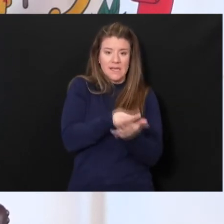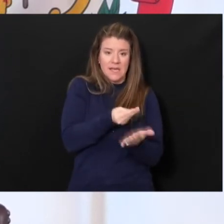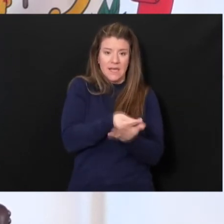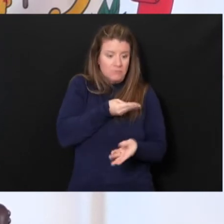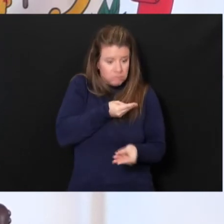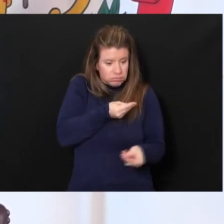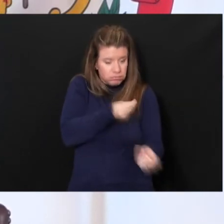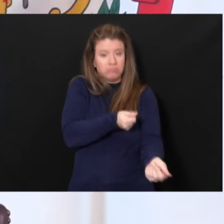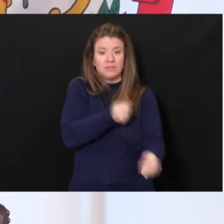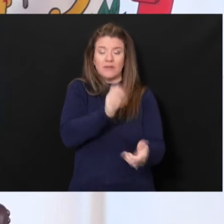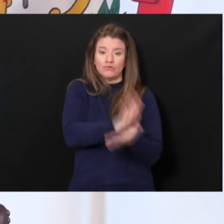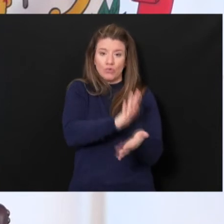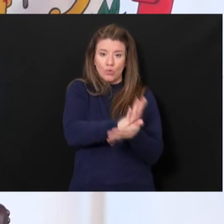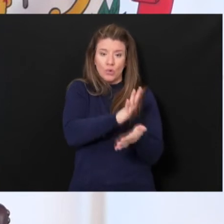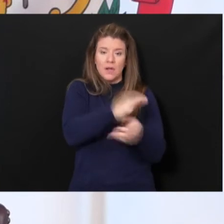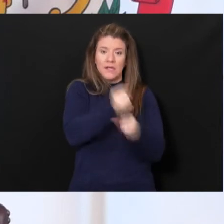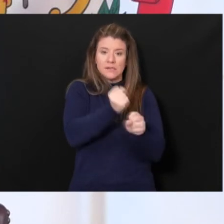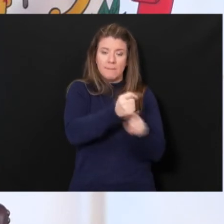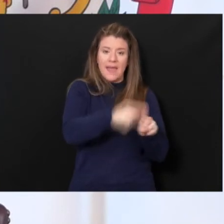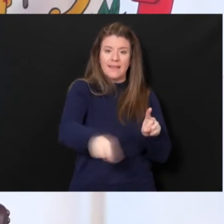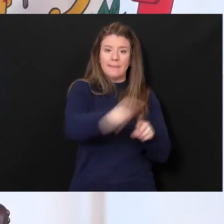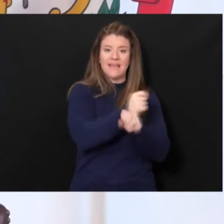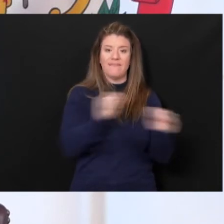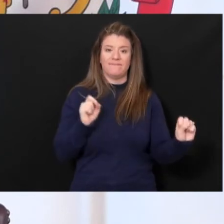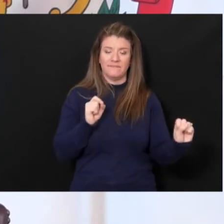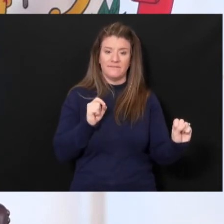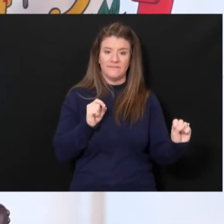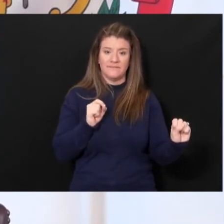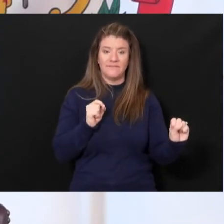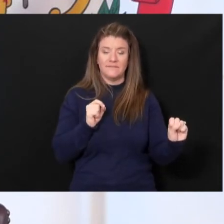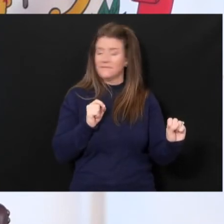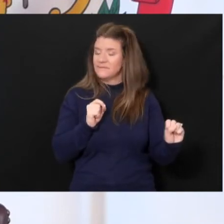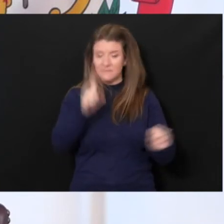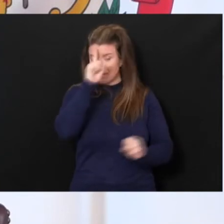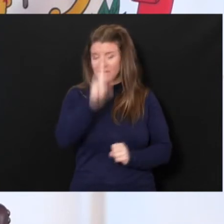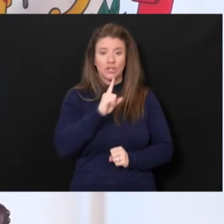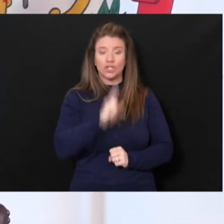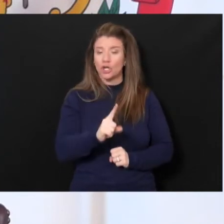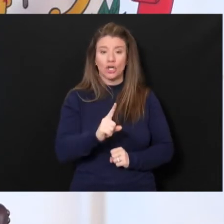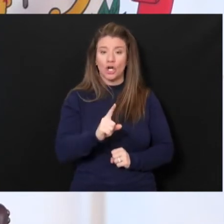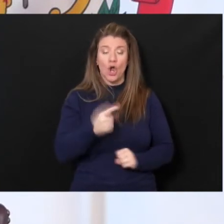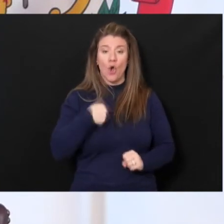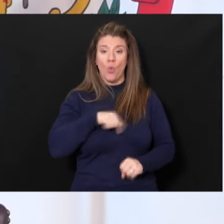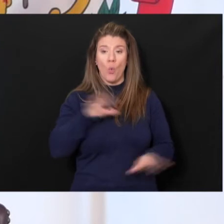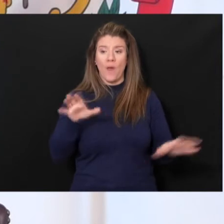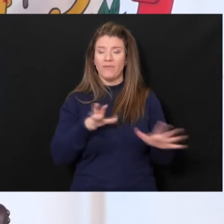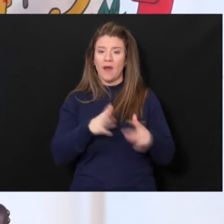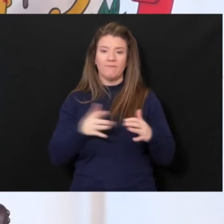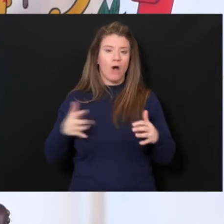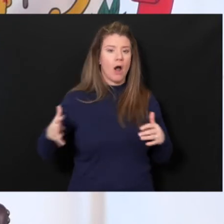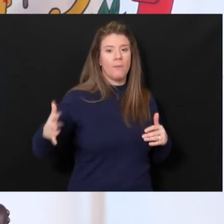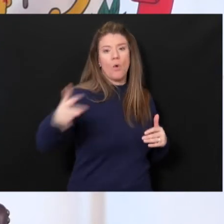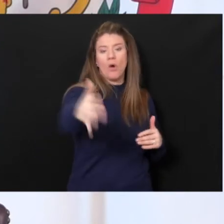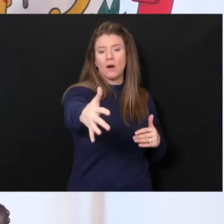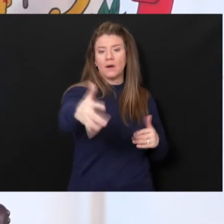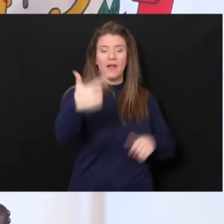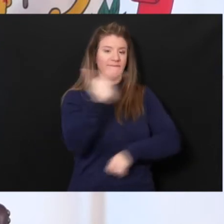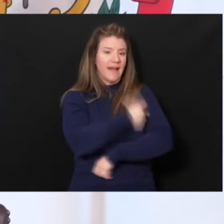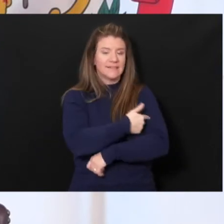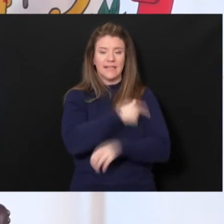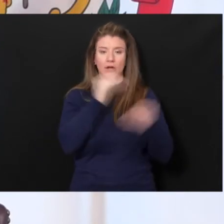into our schools to try to make them safer. We have absolutely gone far beyond the call with vaccinating